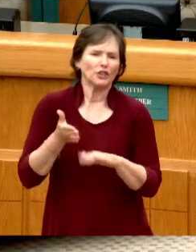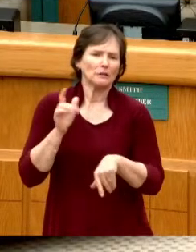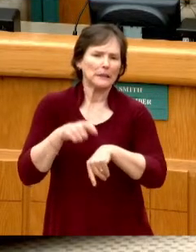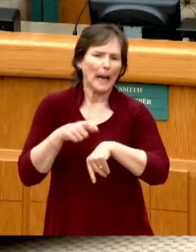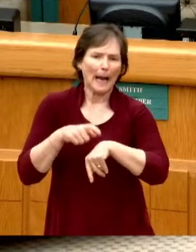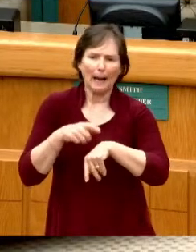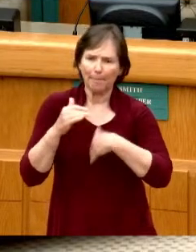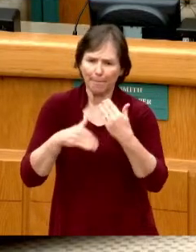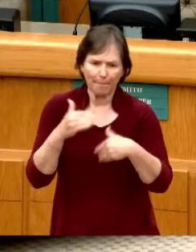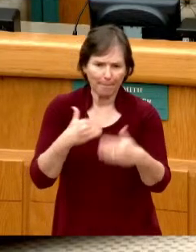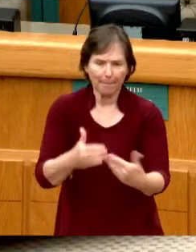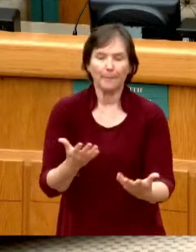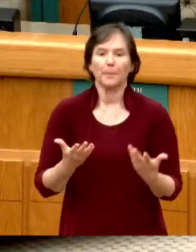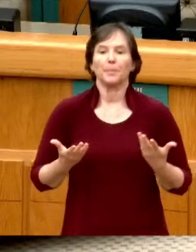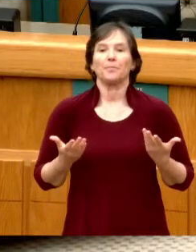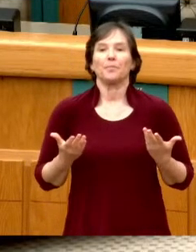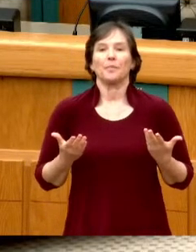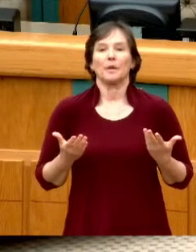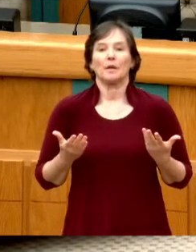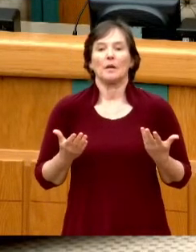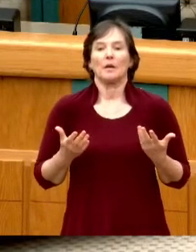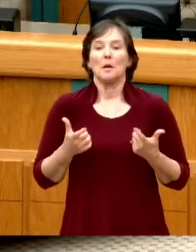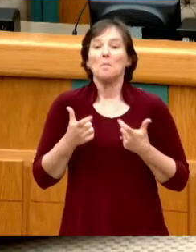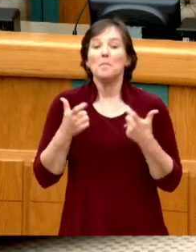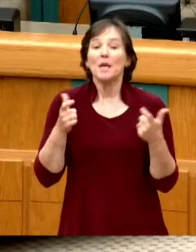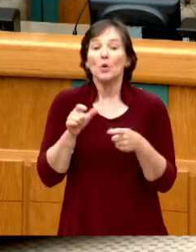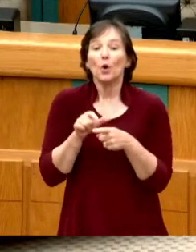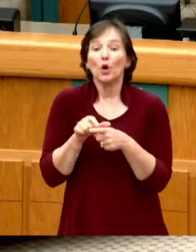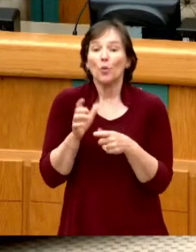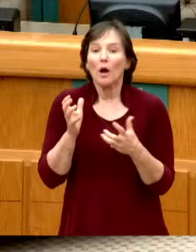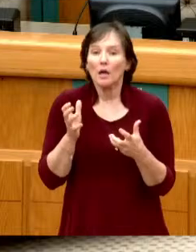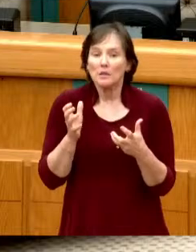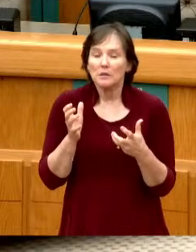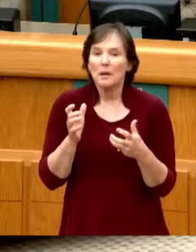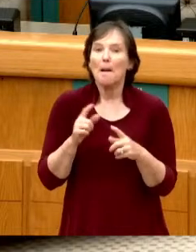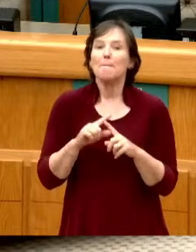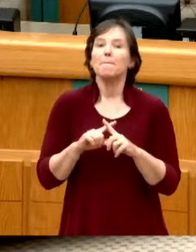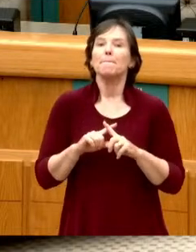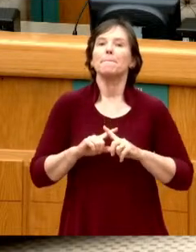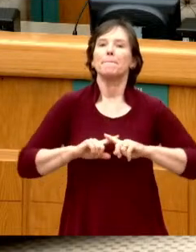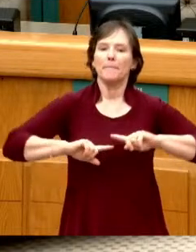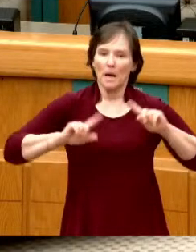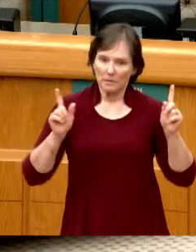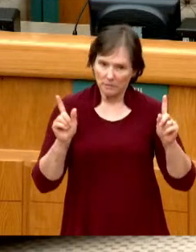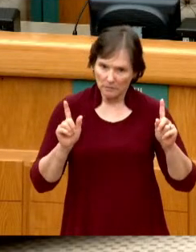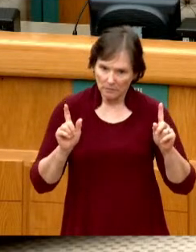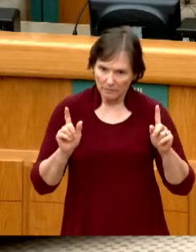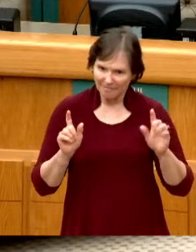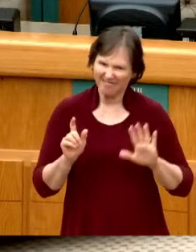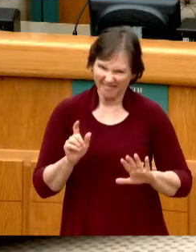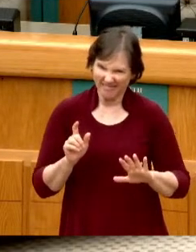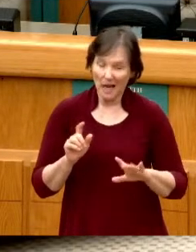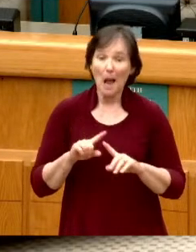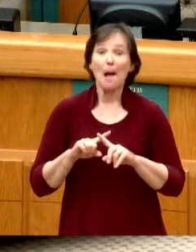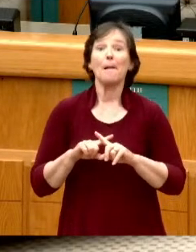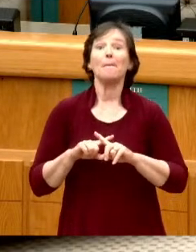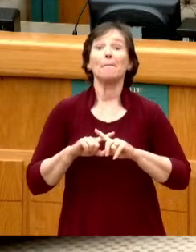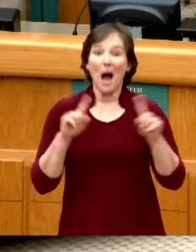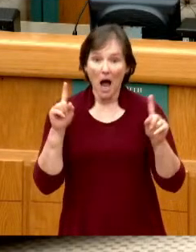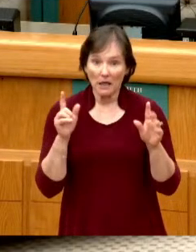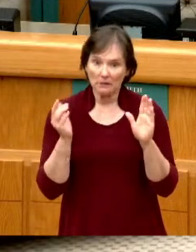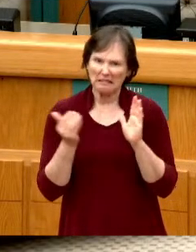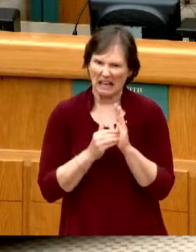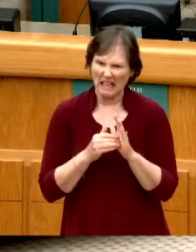vaccination plan. Here is a big word. However, let me say that again.